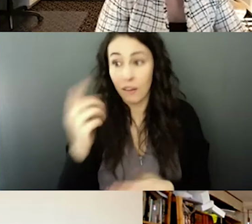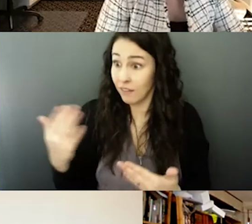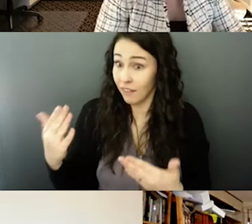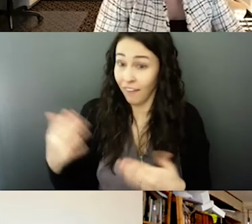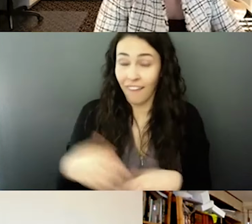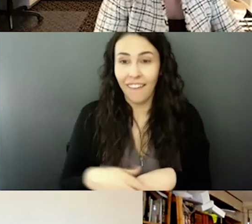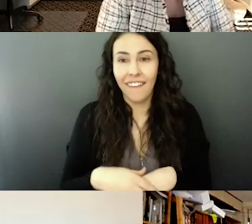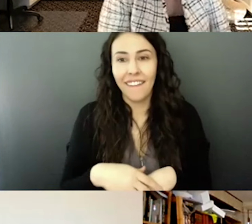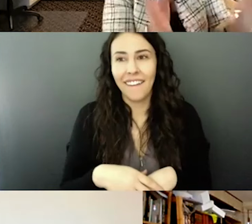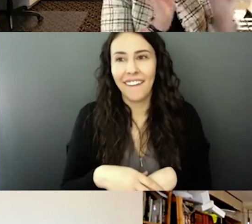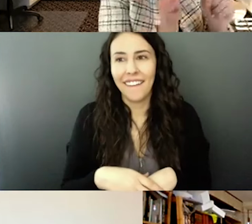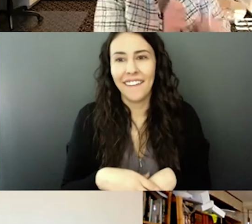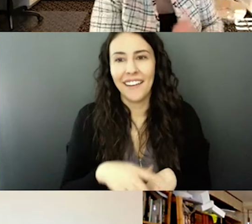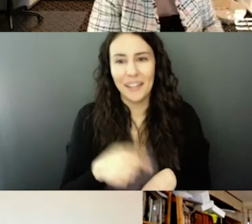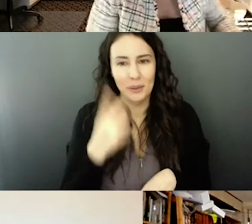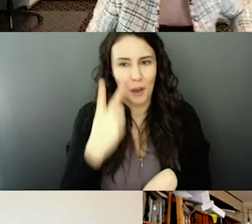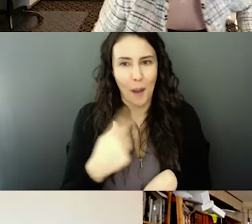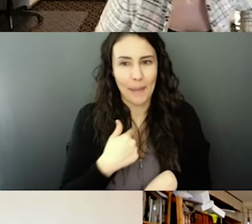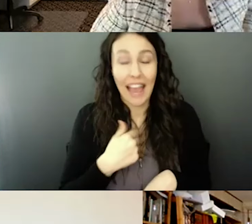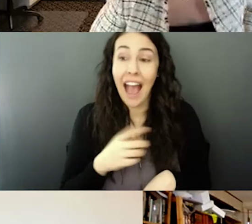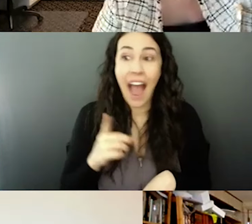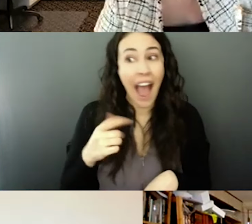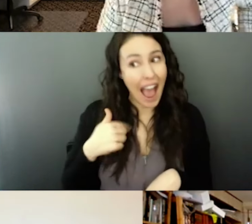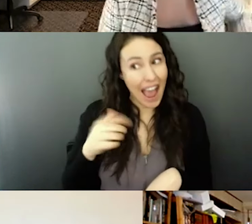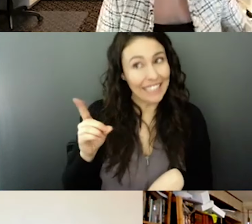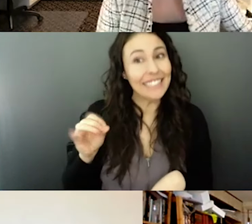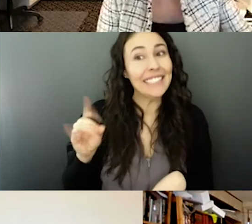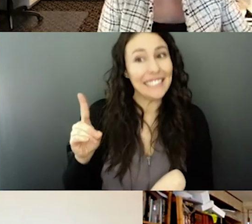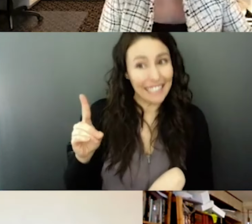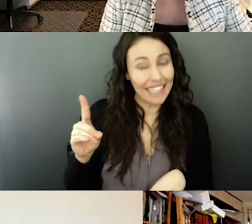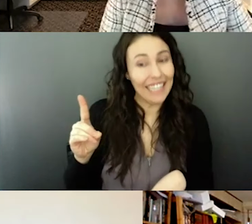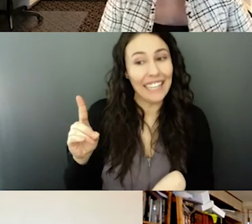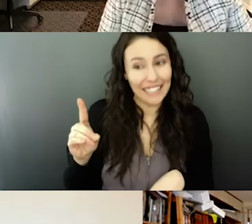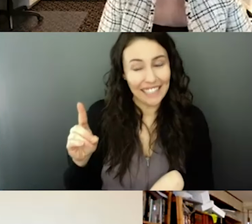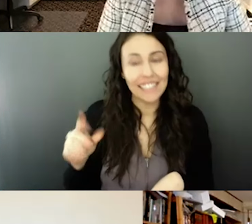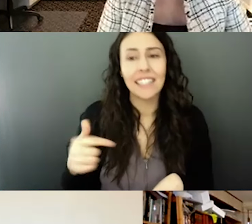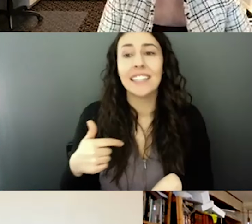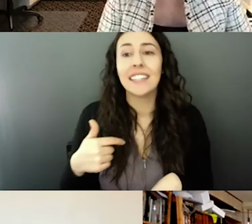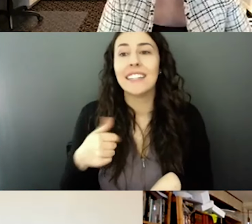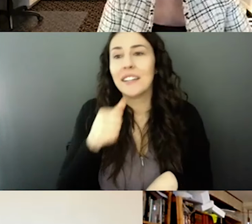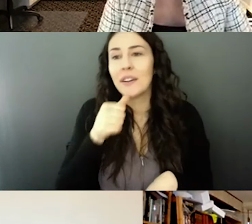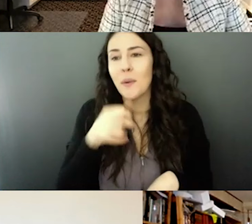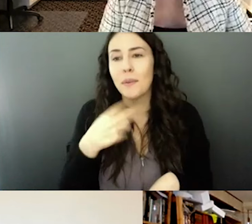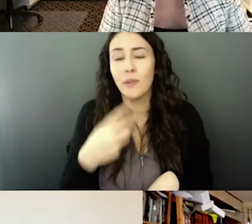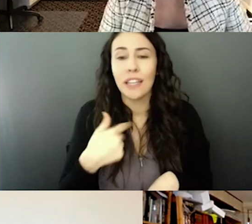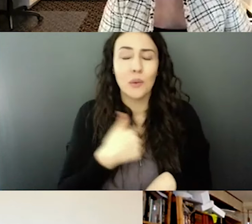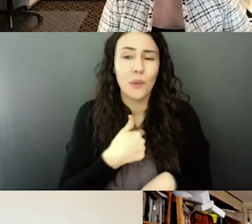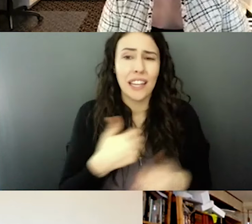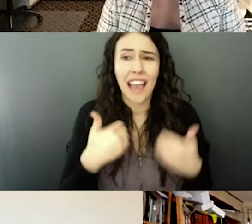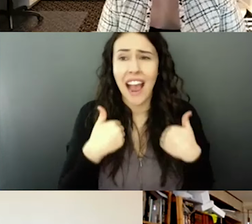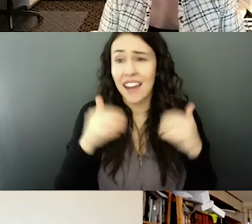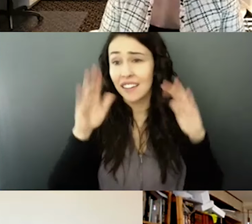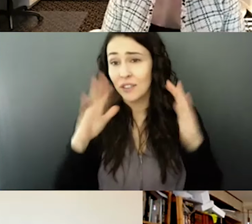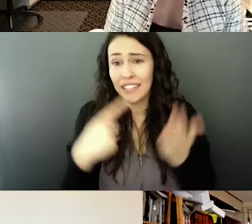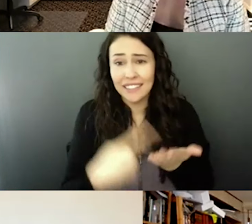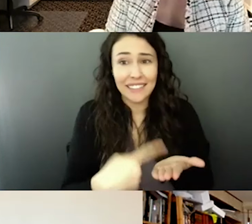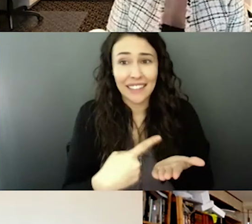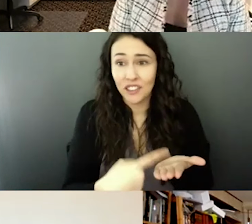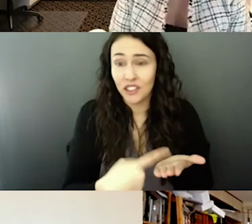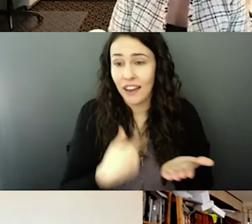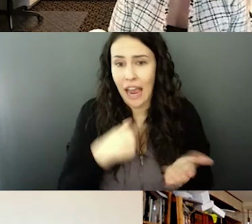you saw me No, unmute there. I did. I did. We had a great discussion though. I couldn't even see